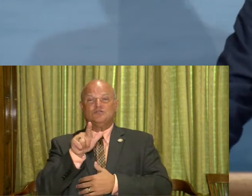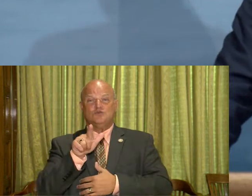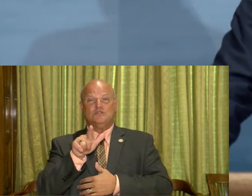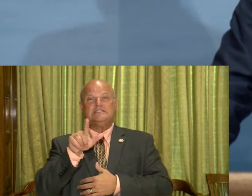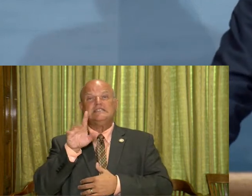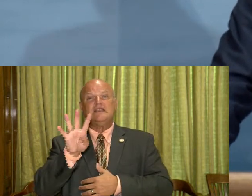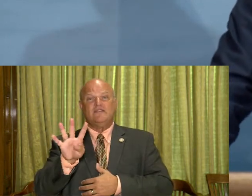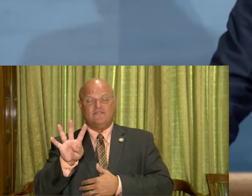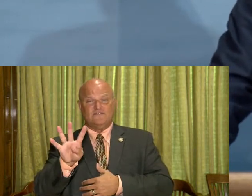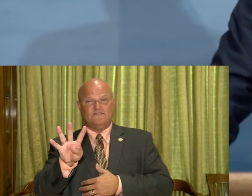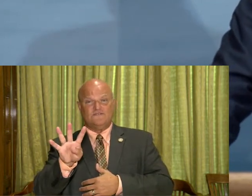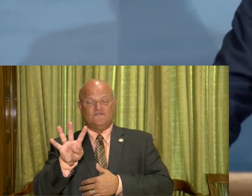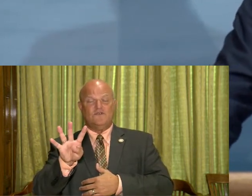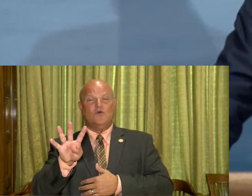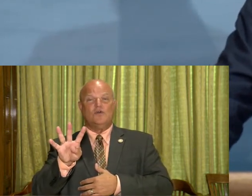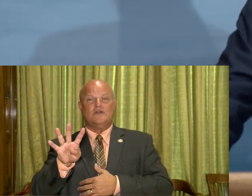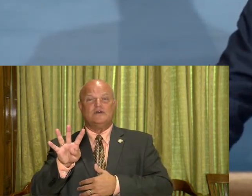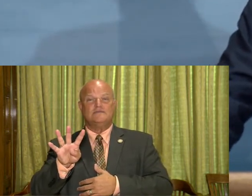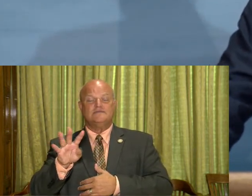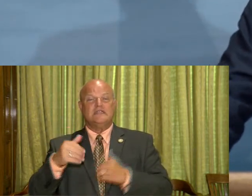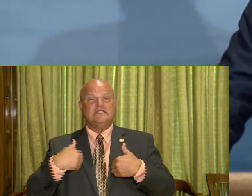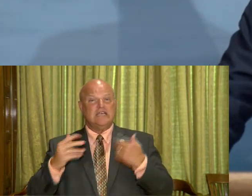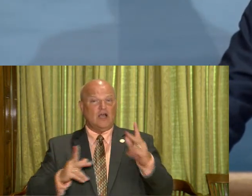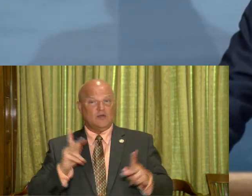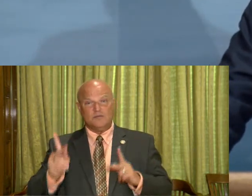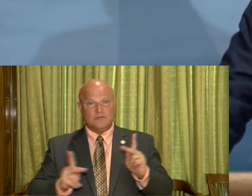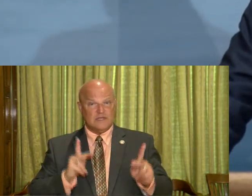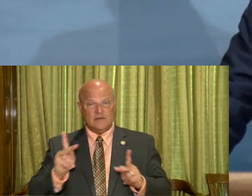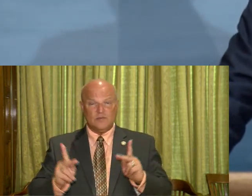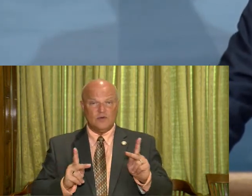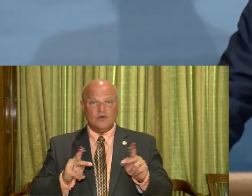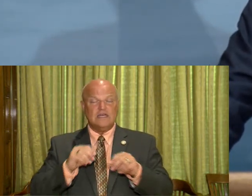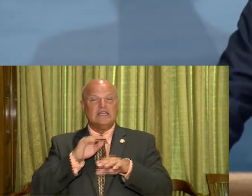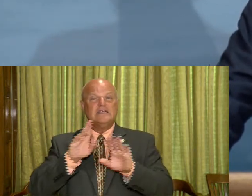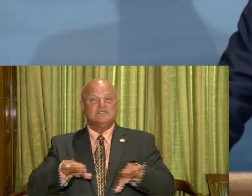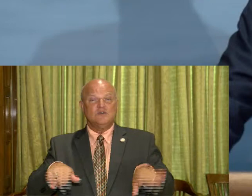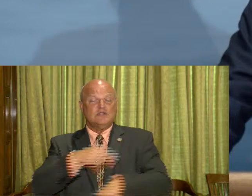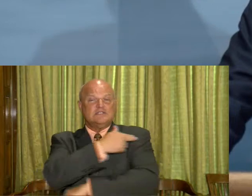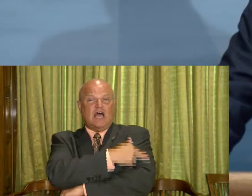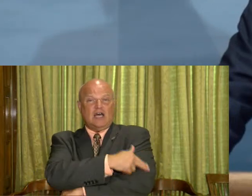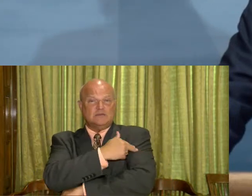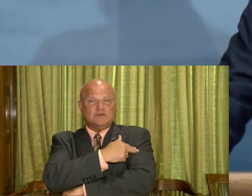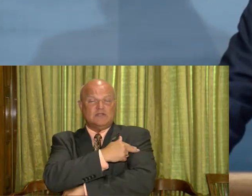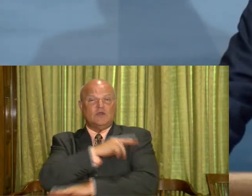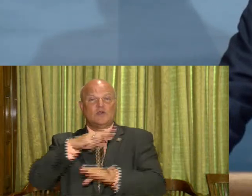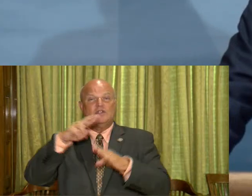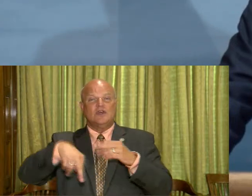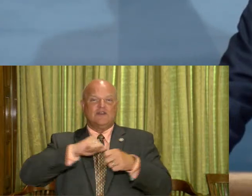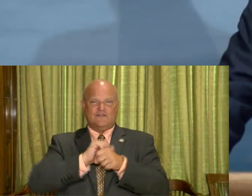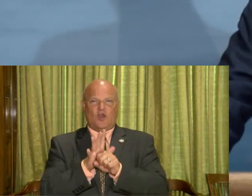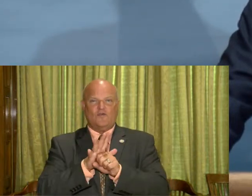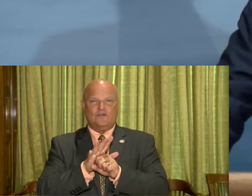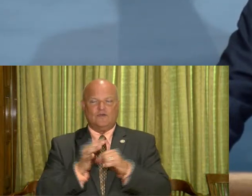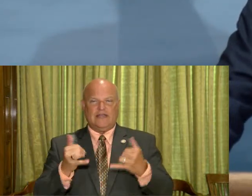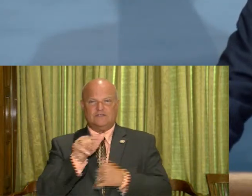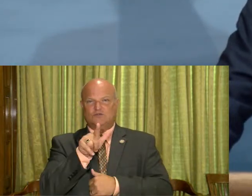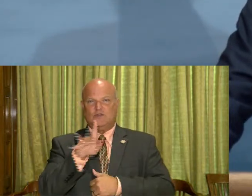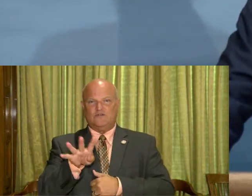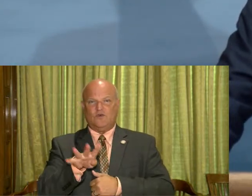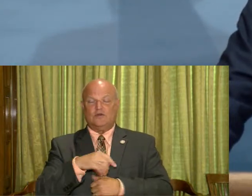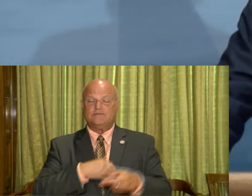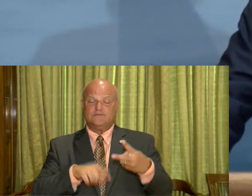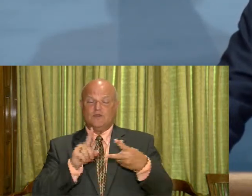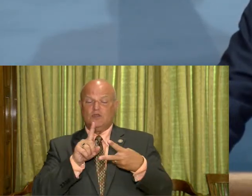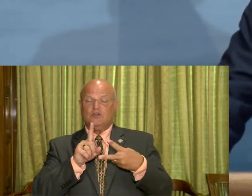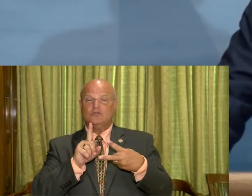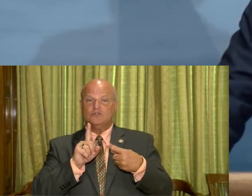24 adolescents, young people in the Children's Hospital as a result of COVID. 2 of those